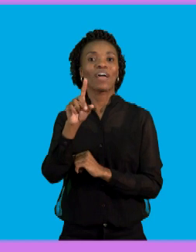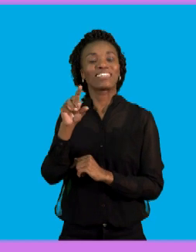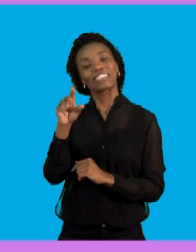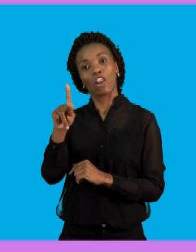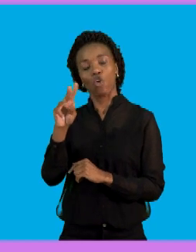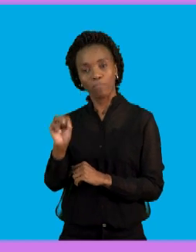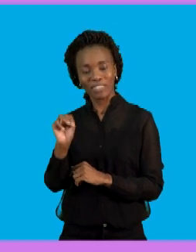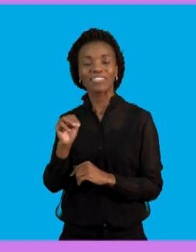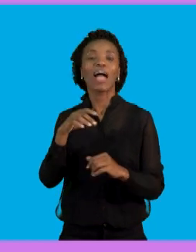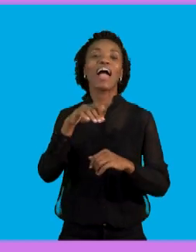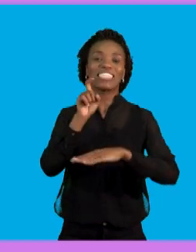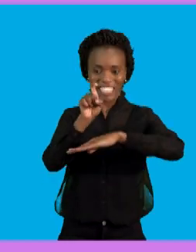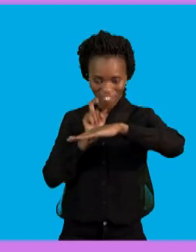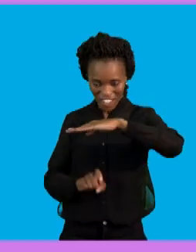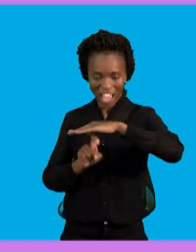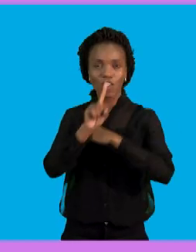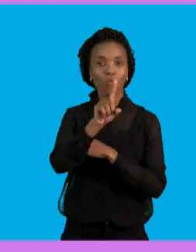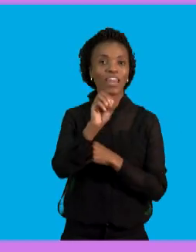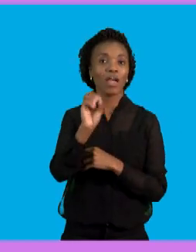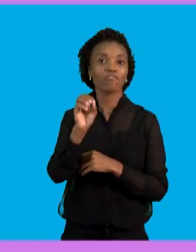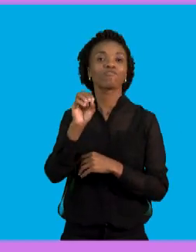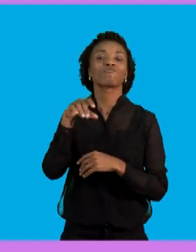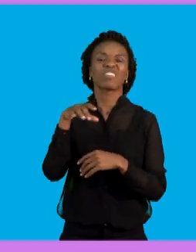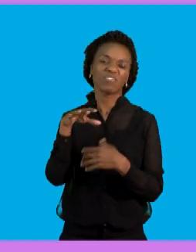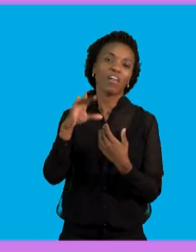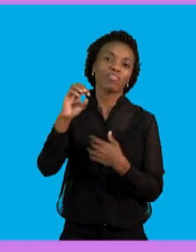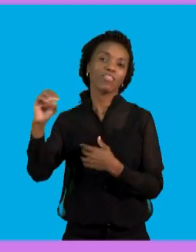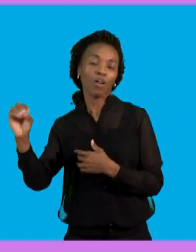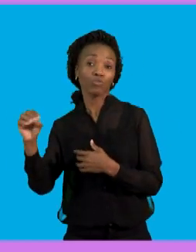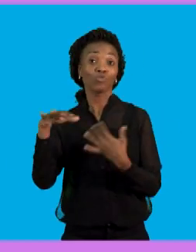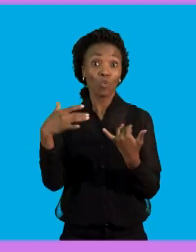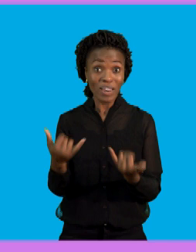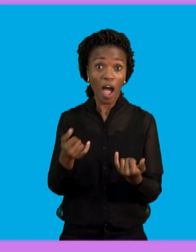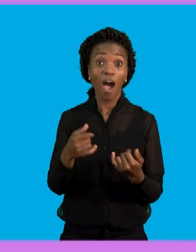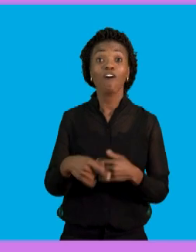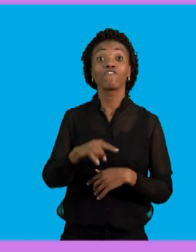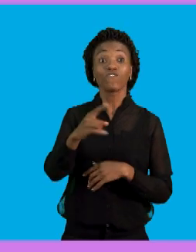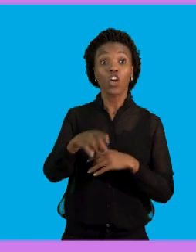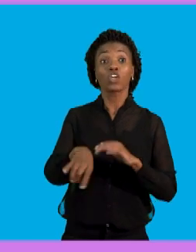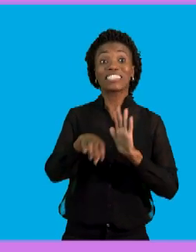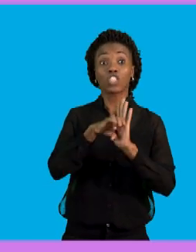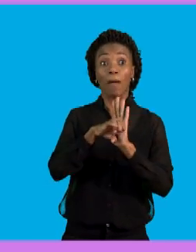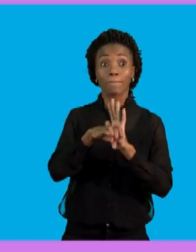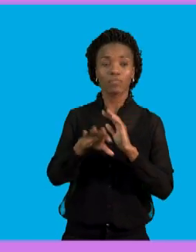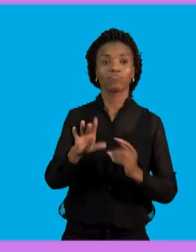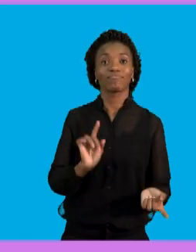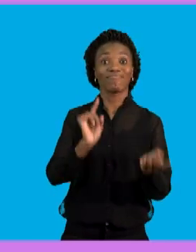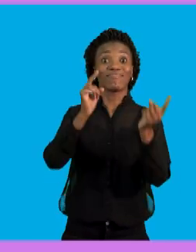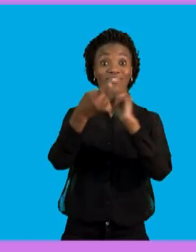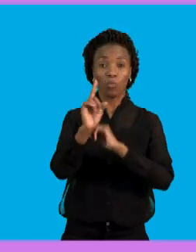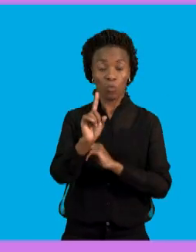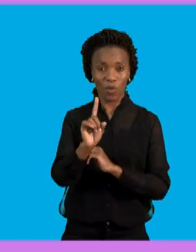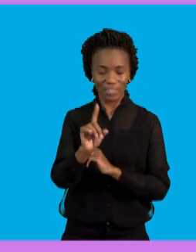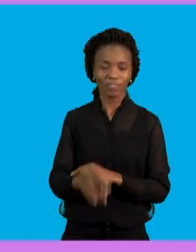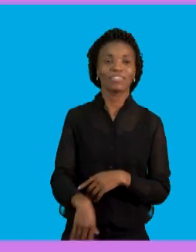just divide by 100,000. So now having the first example, convert 24 kilometers to